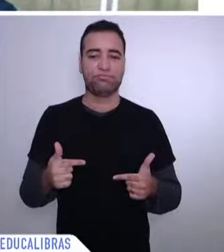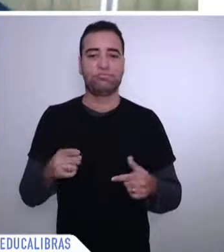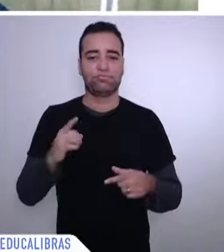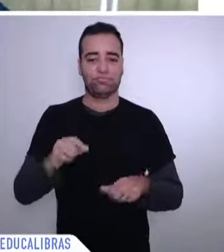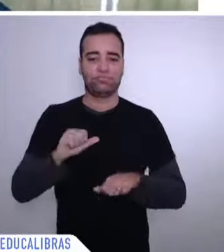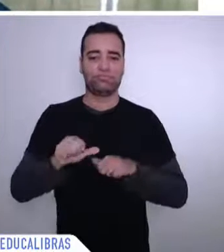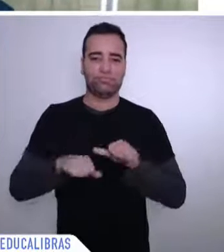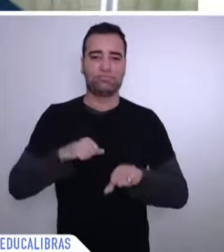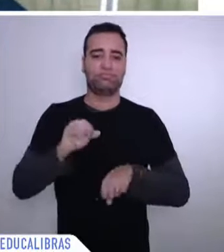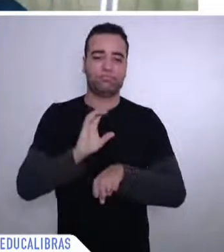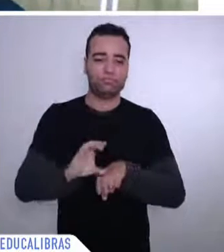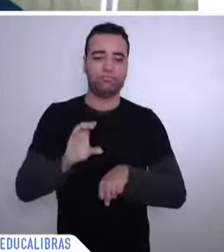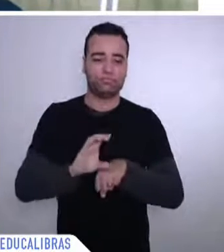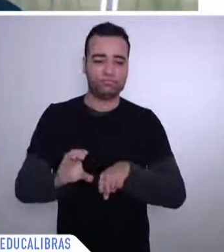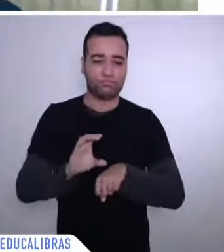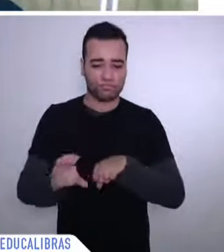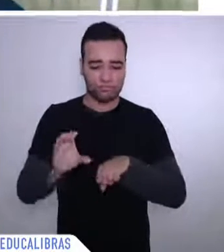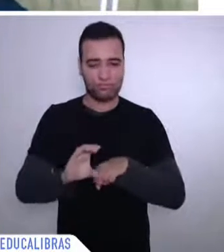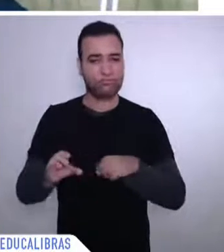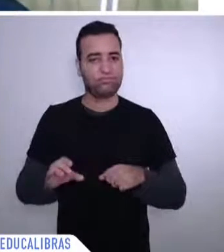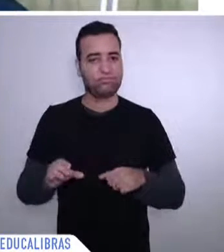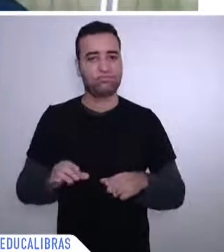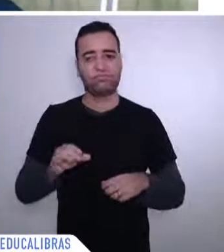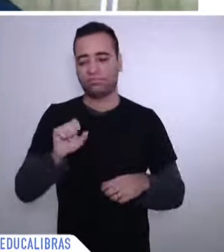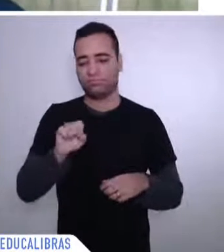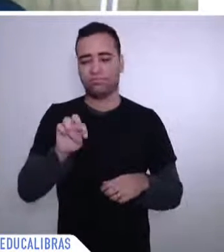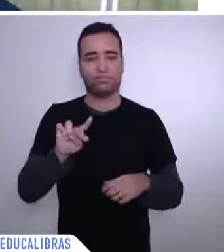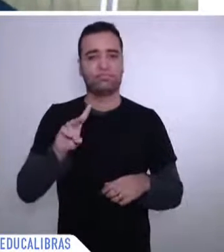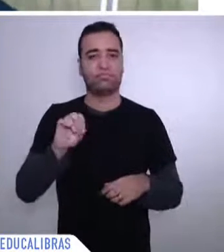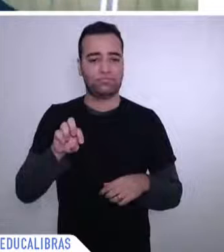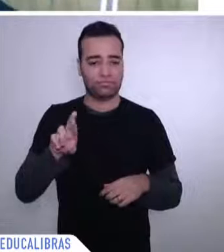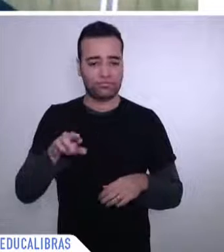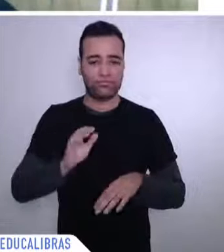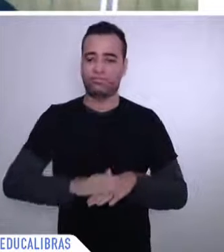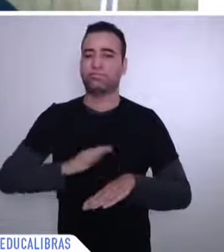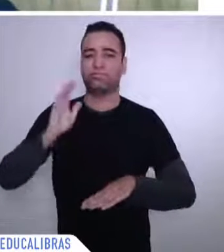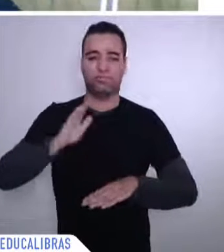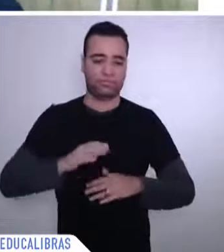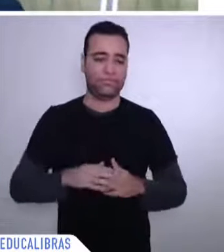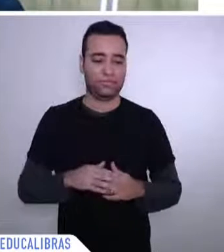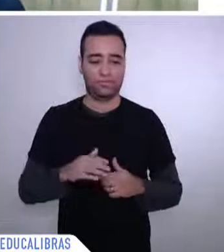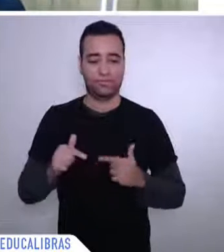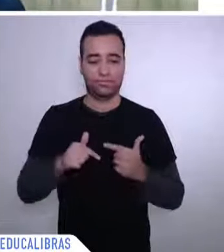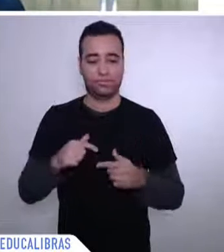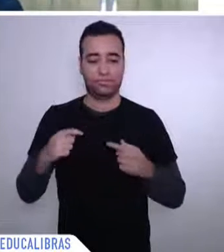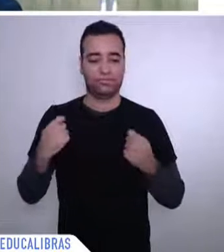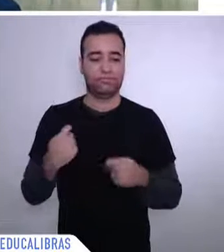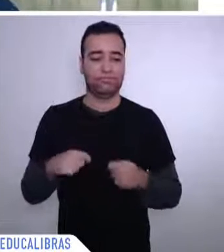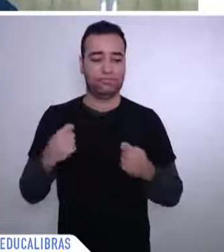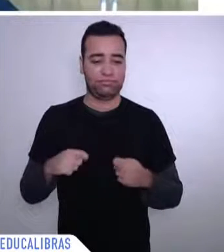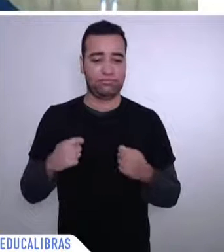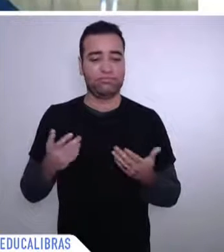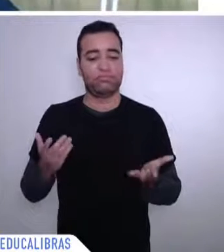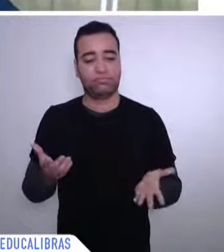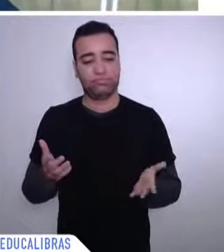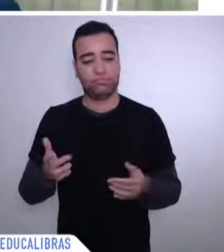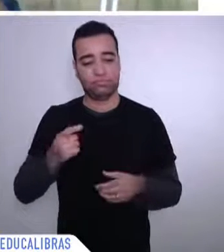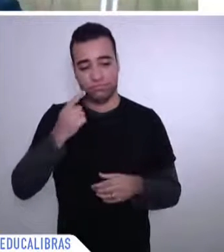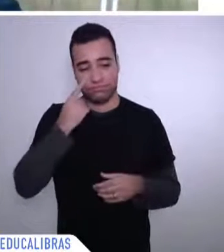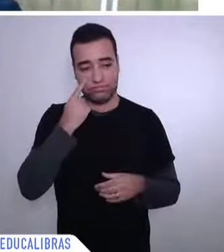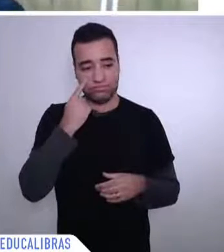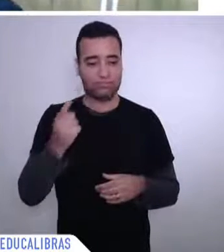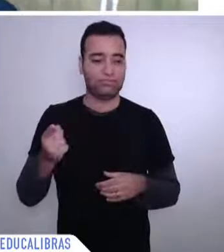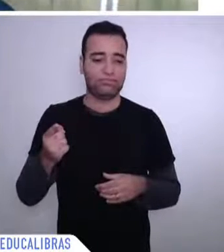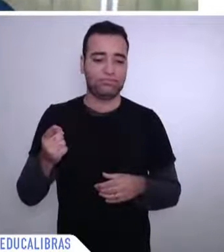with their own work and receiving training to be ready more than ever so that they